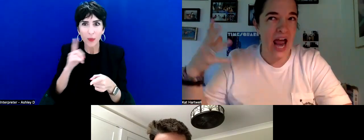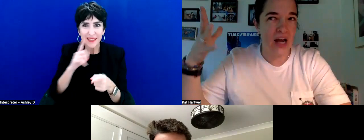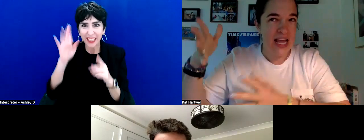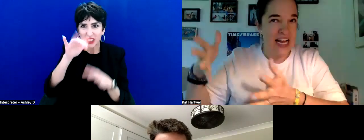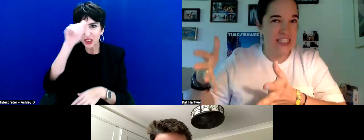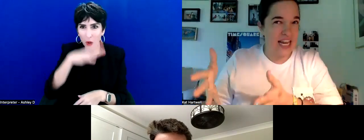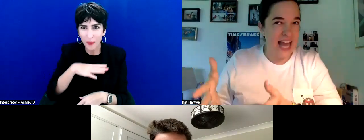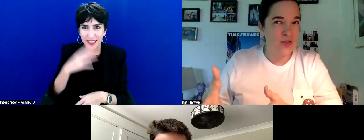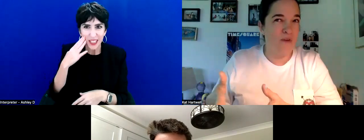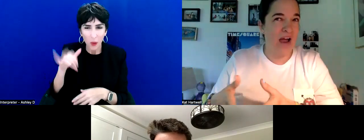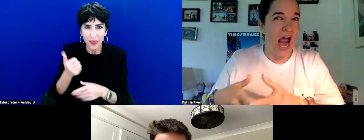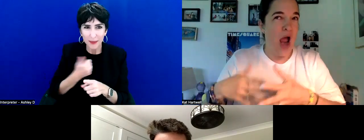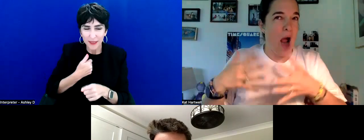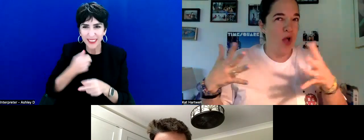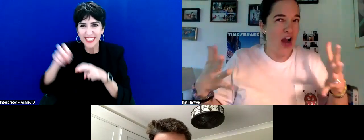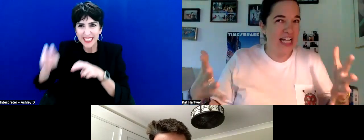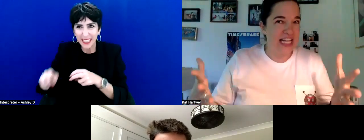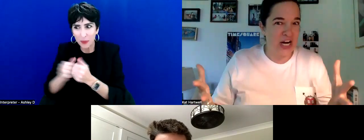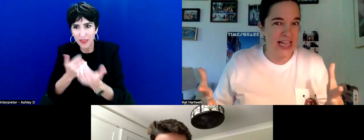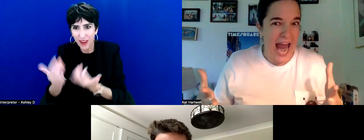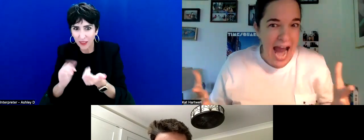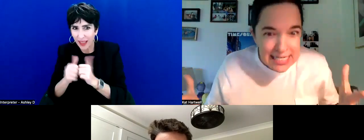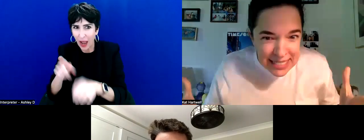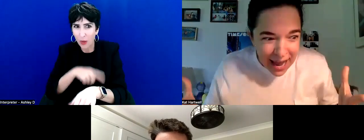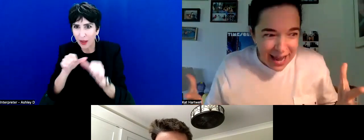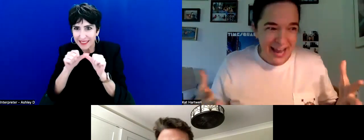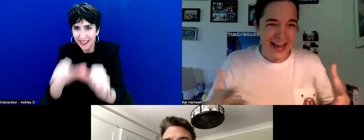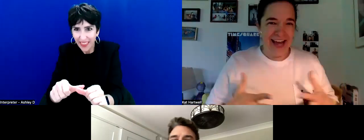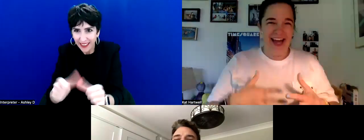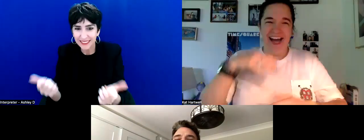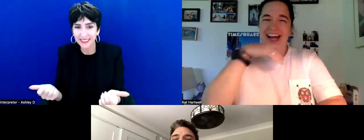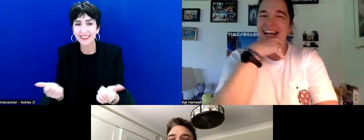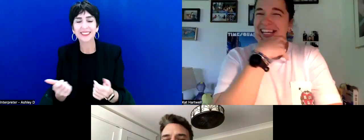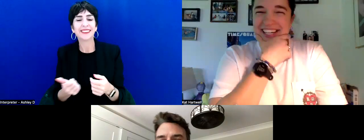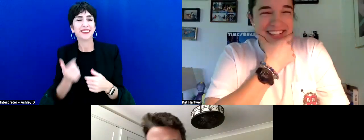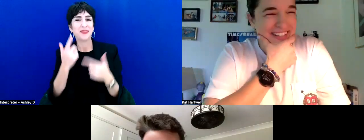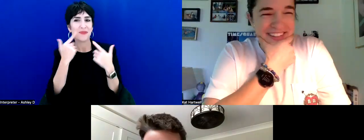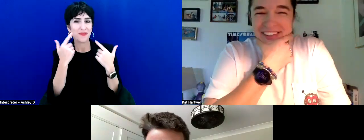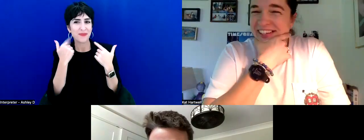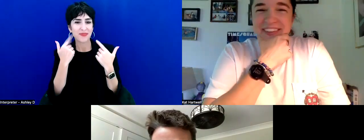snowman and it's sitting next to a fire. How long is he gonna last?